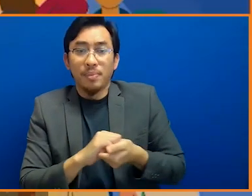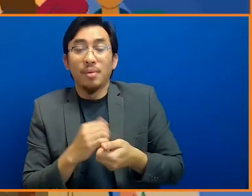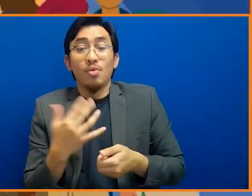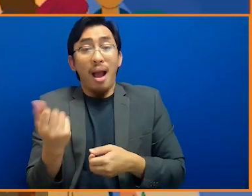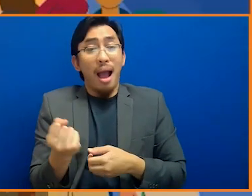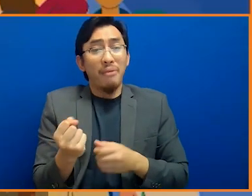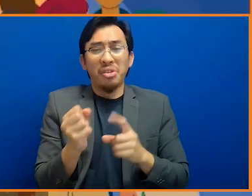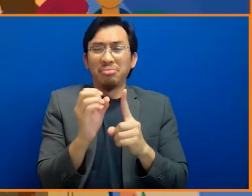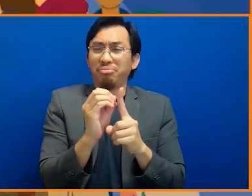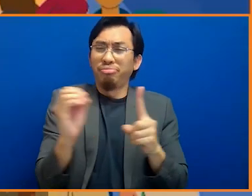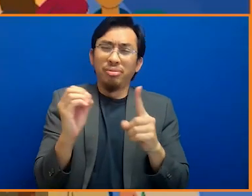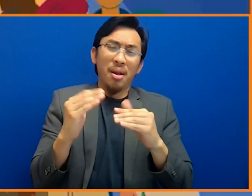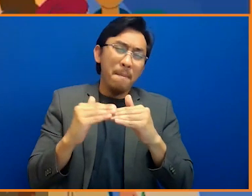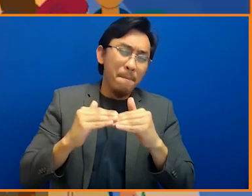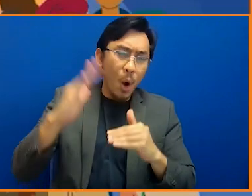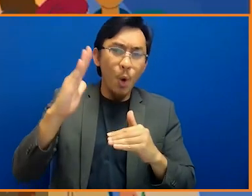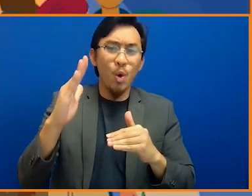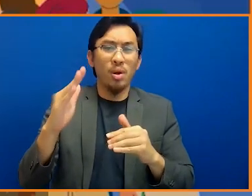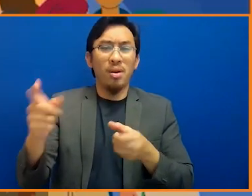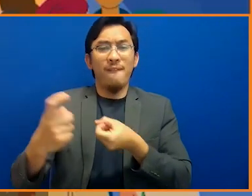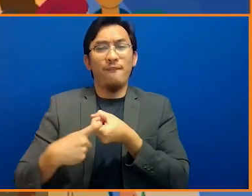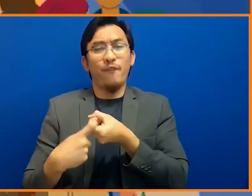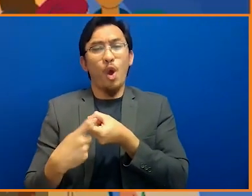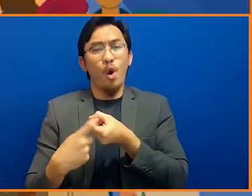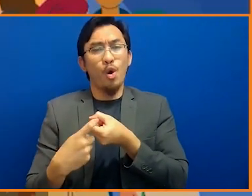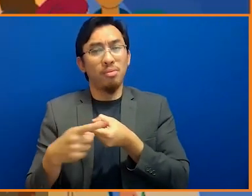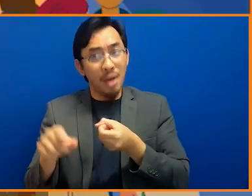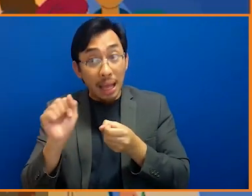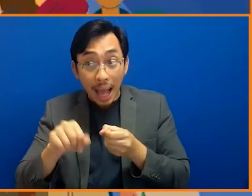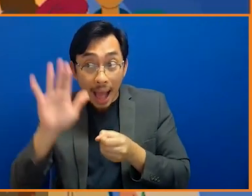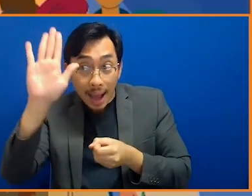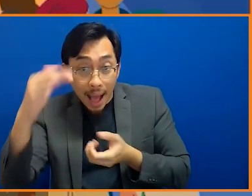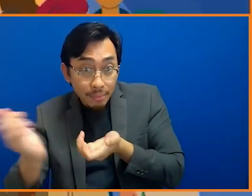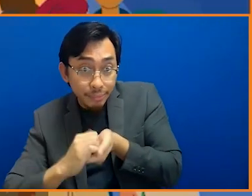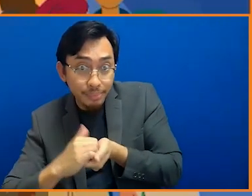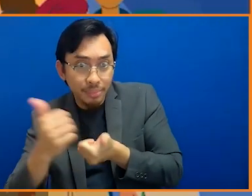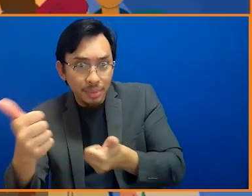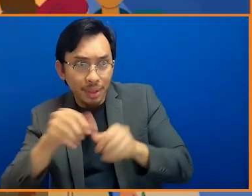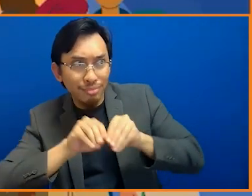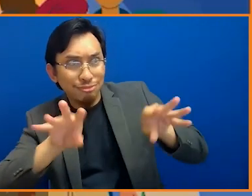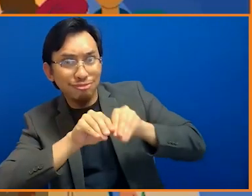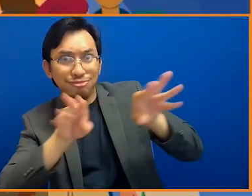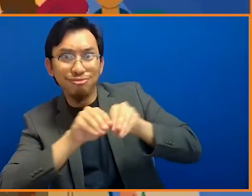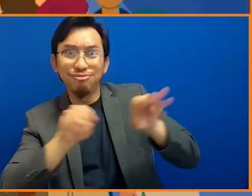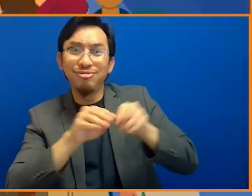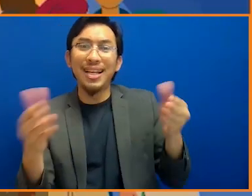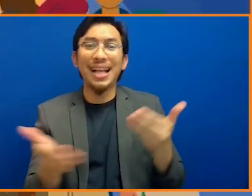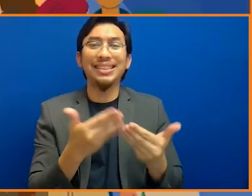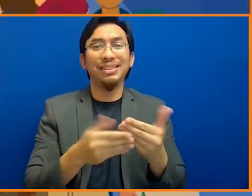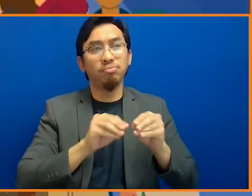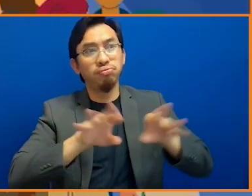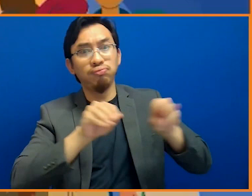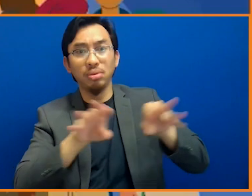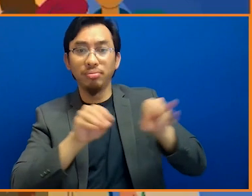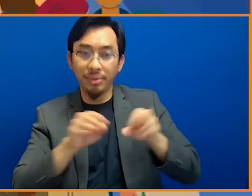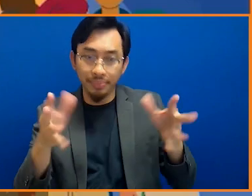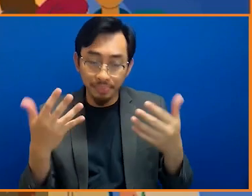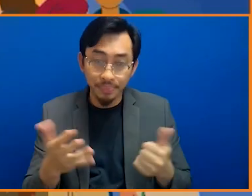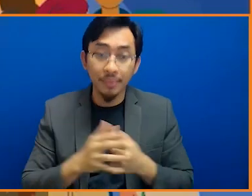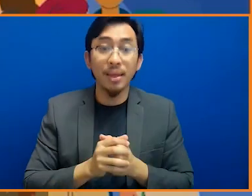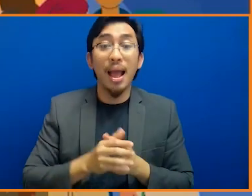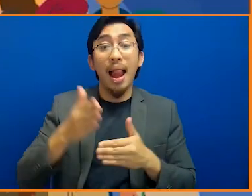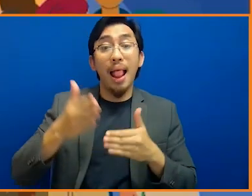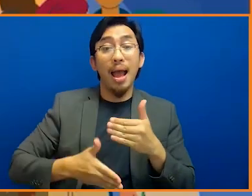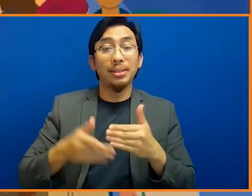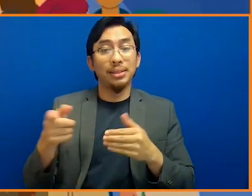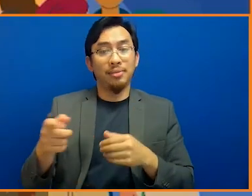because let's say I have 100 followers and my friend has another 100 followers. If we collaborate, we can actually engage to 200 followers, right? And the last one is